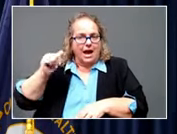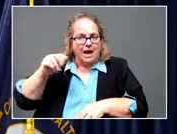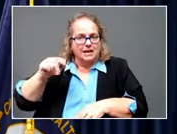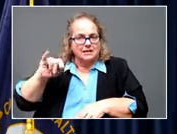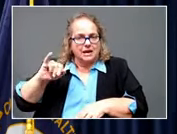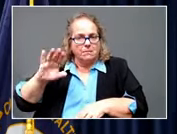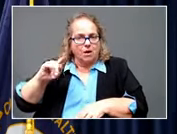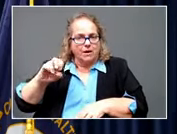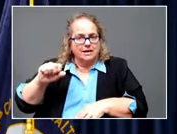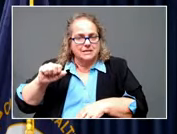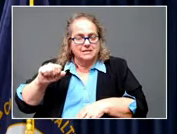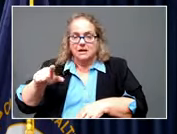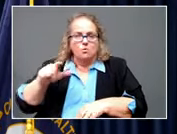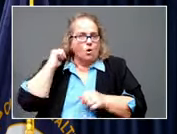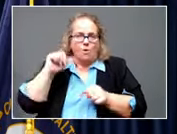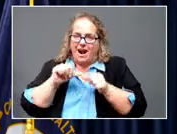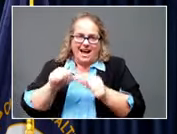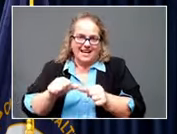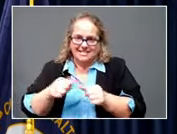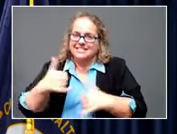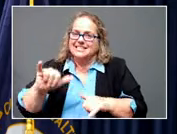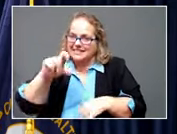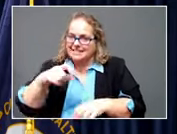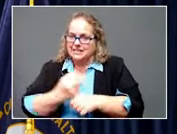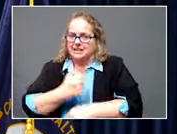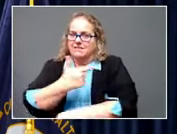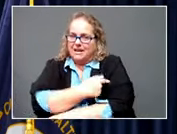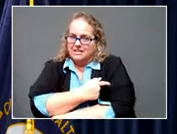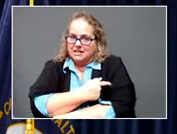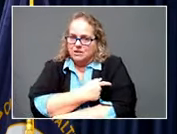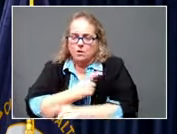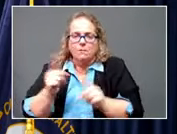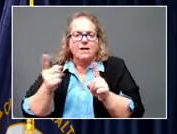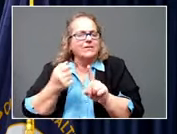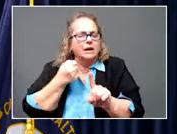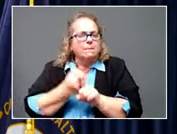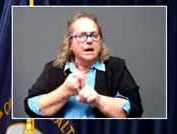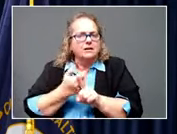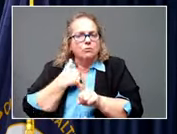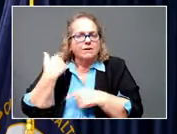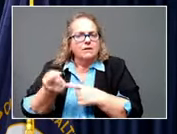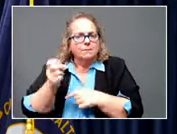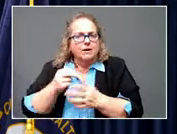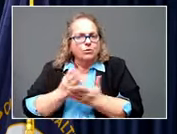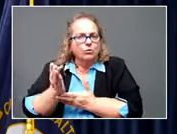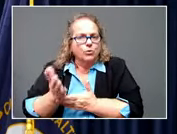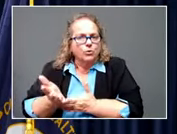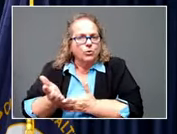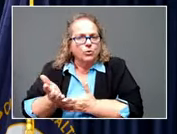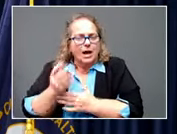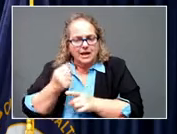need to get vaccinated. But one question I have is the impact about what we have been through and its impact on what we